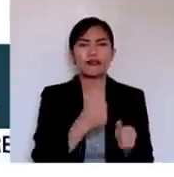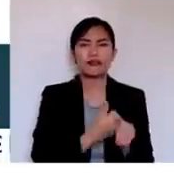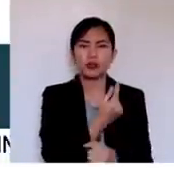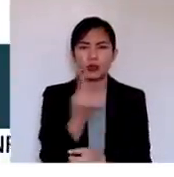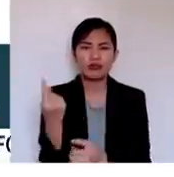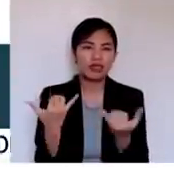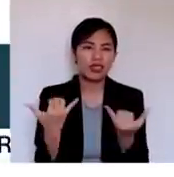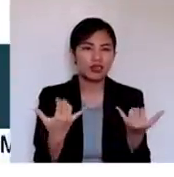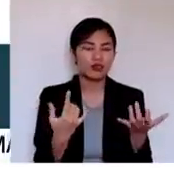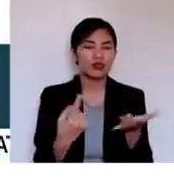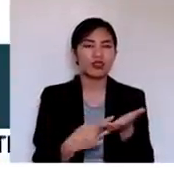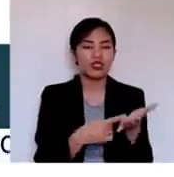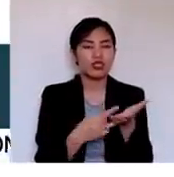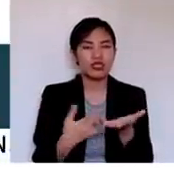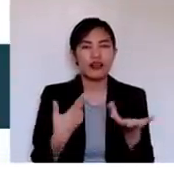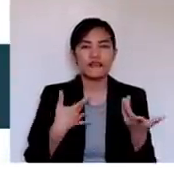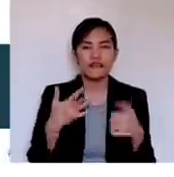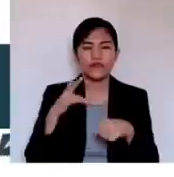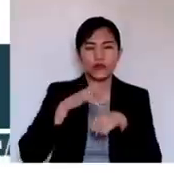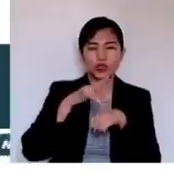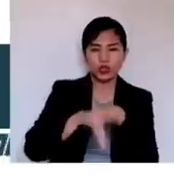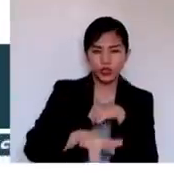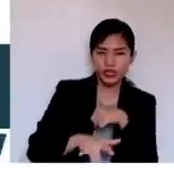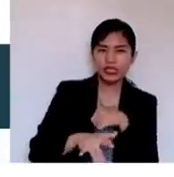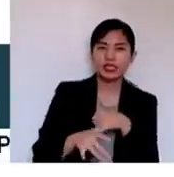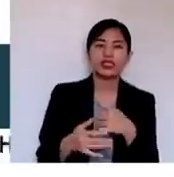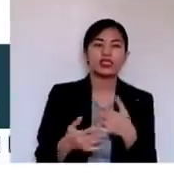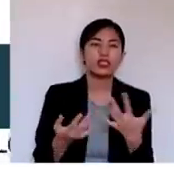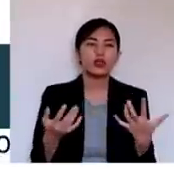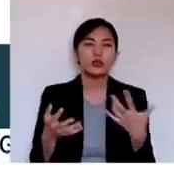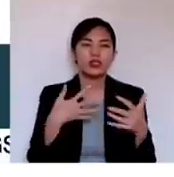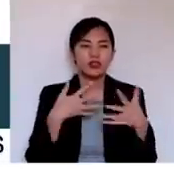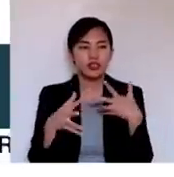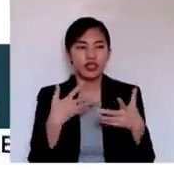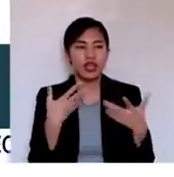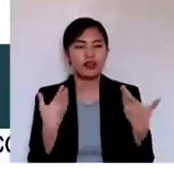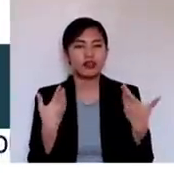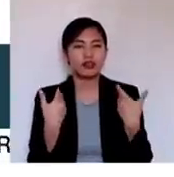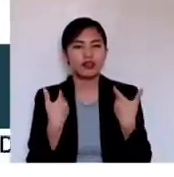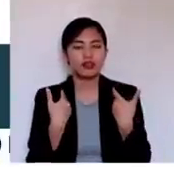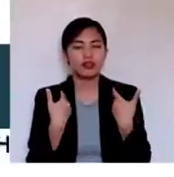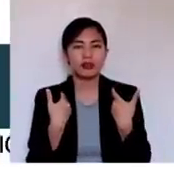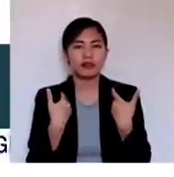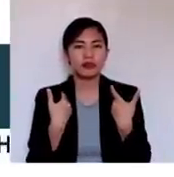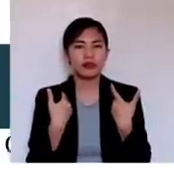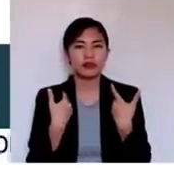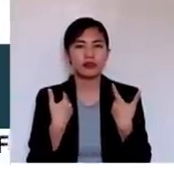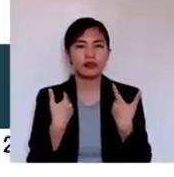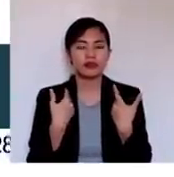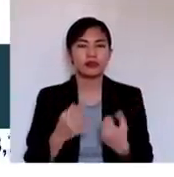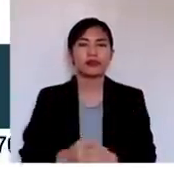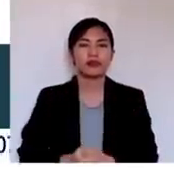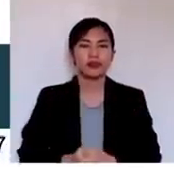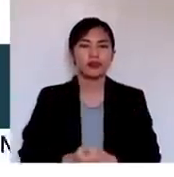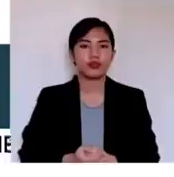it's too early. You know, wherever they stand at this point, it's too early. But tell